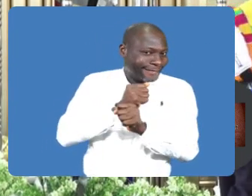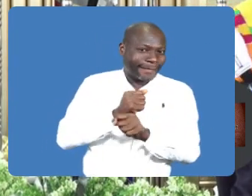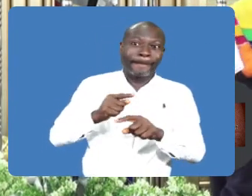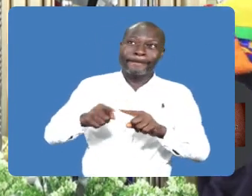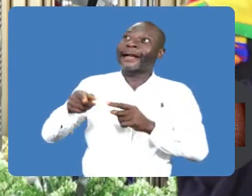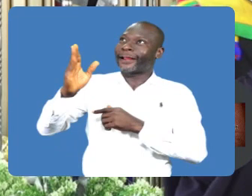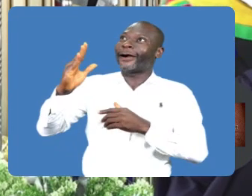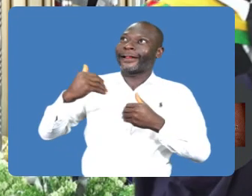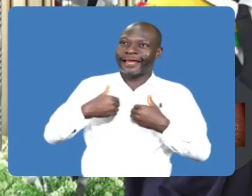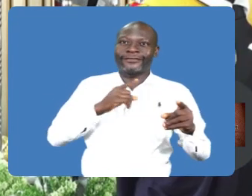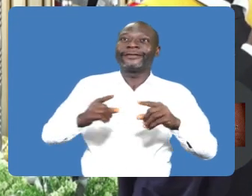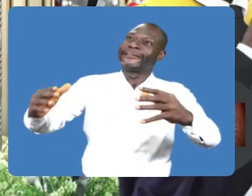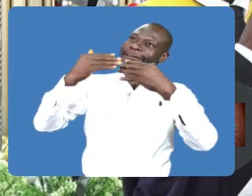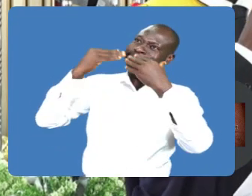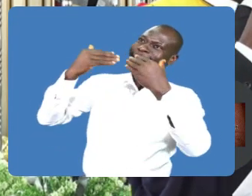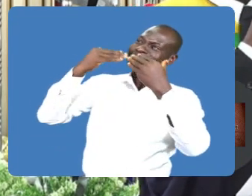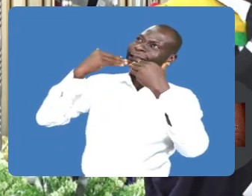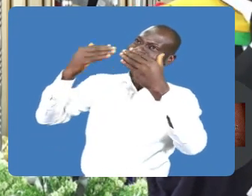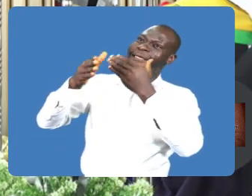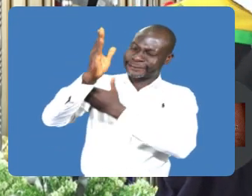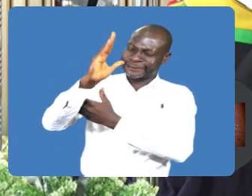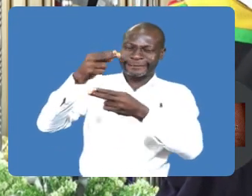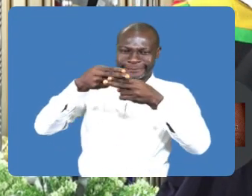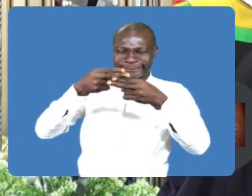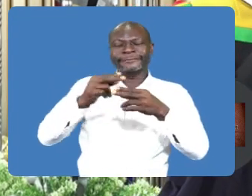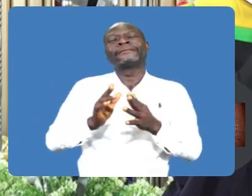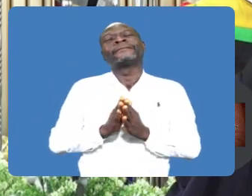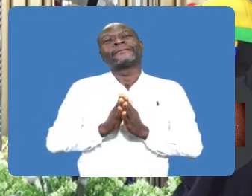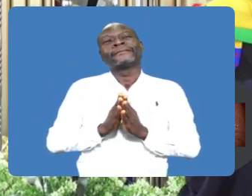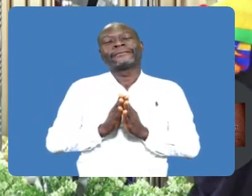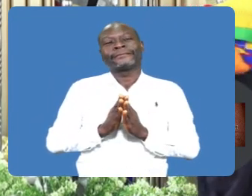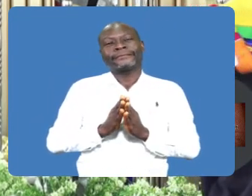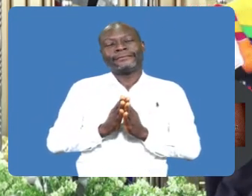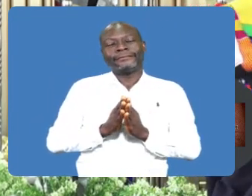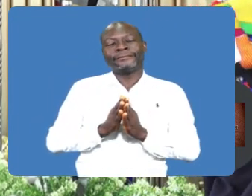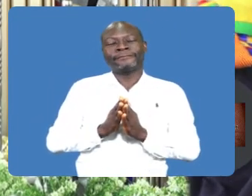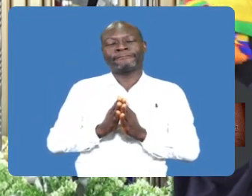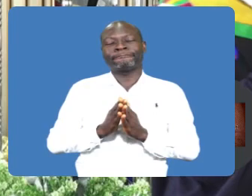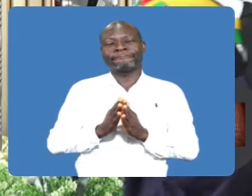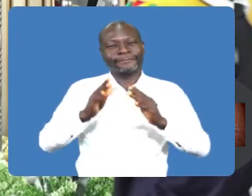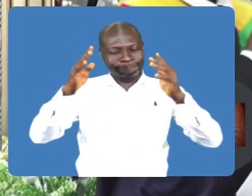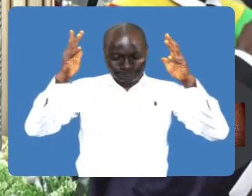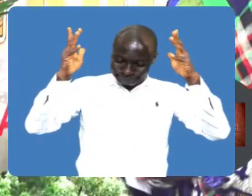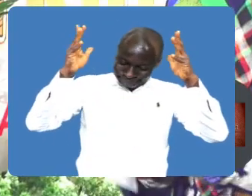but God has done it. So praise be to his name. Amen.